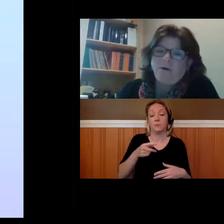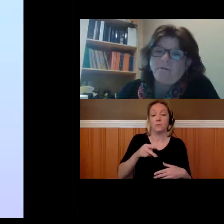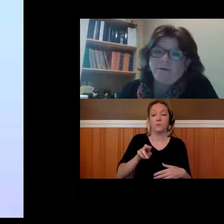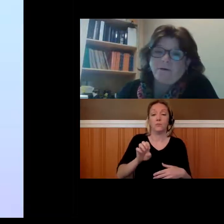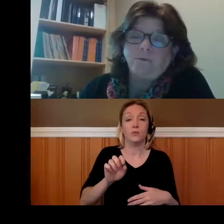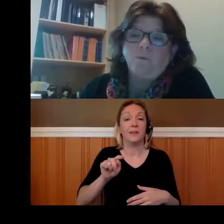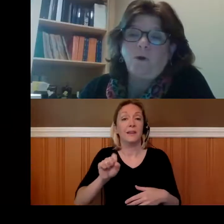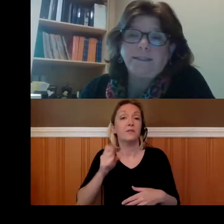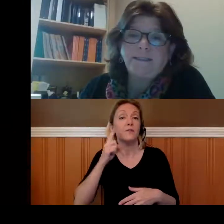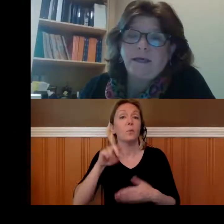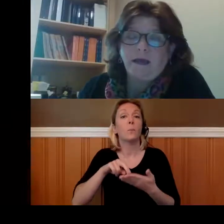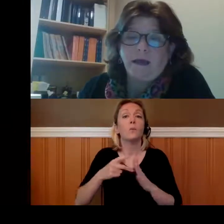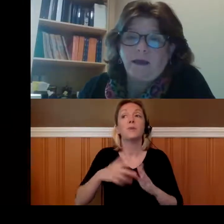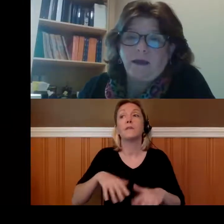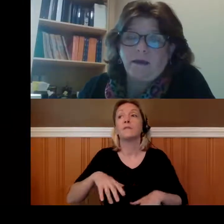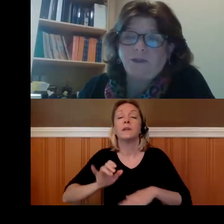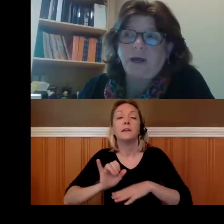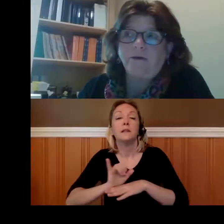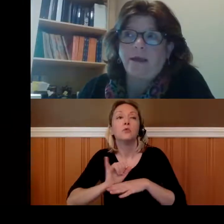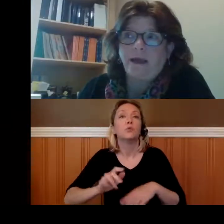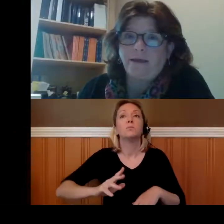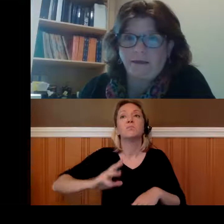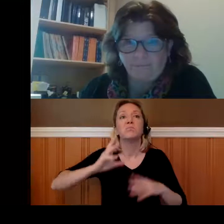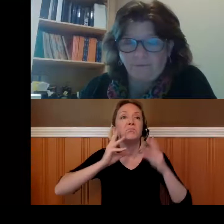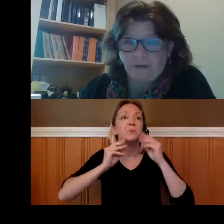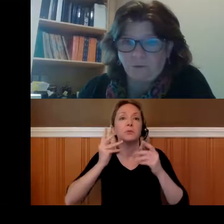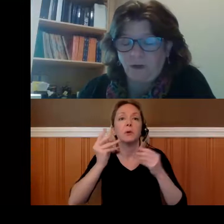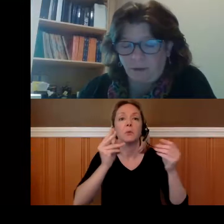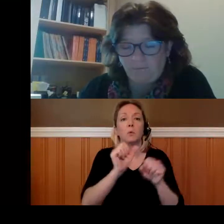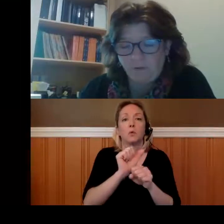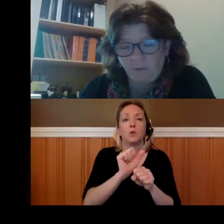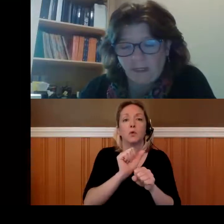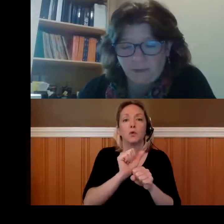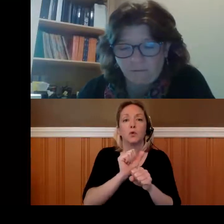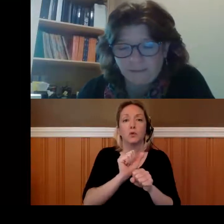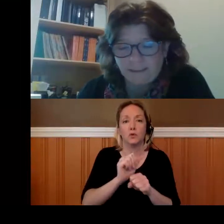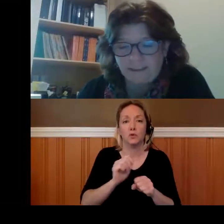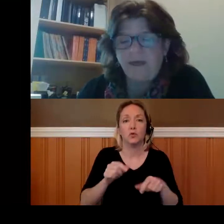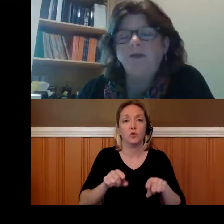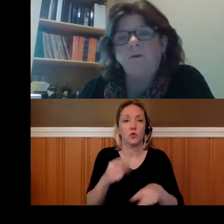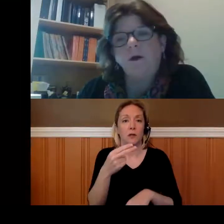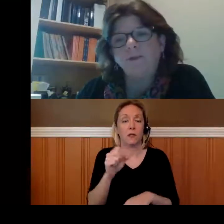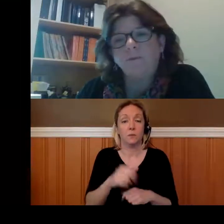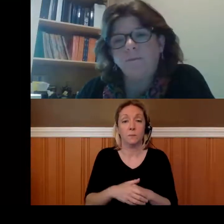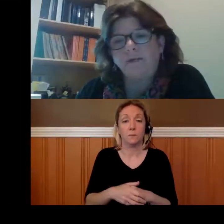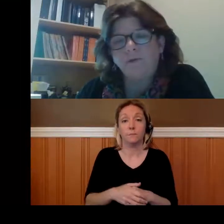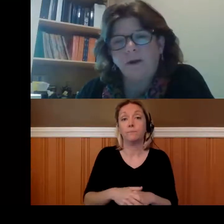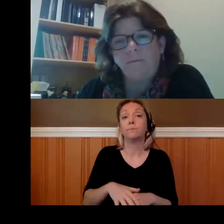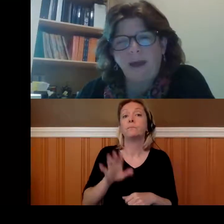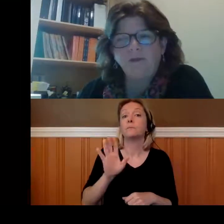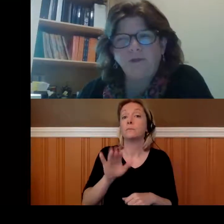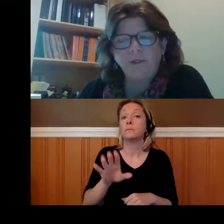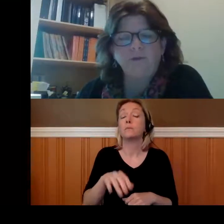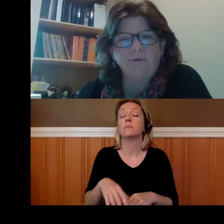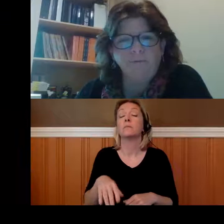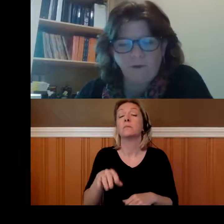However, once a child, if you apply for the PREETS services, you also want to make sure about 2